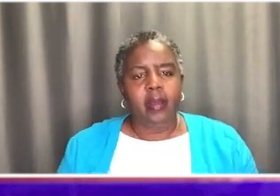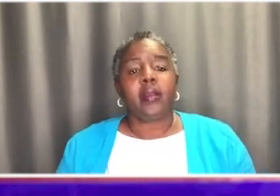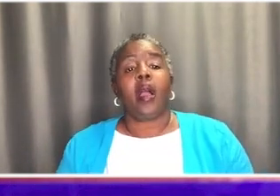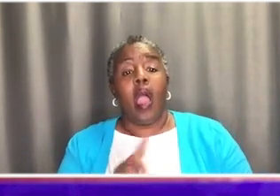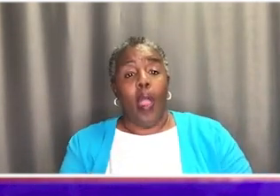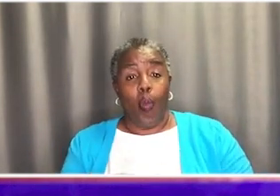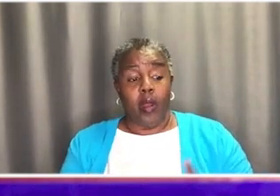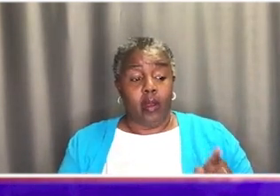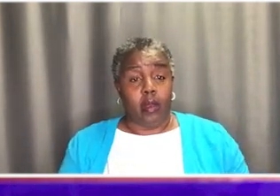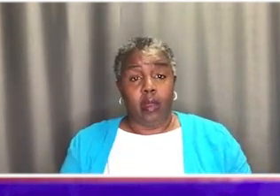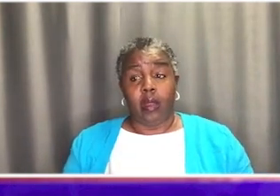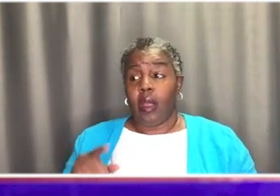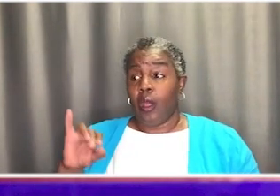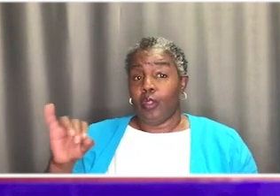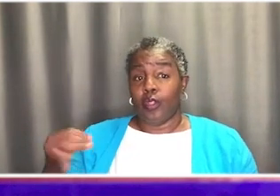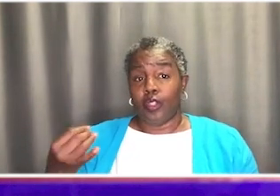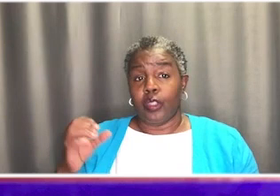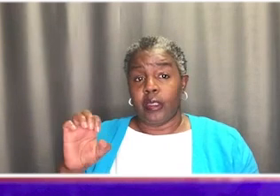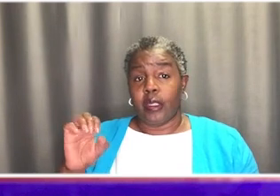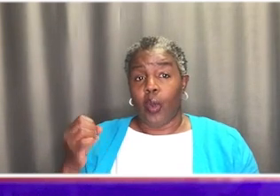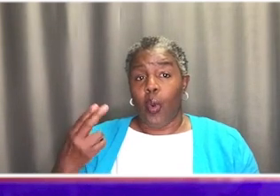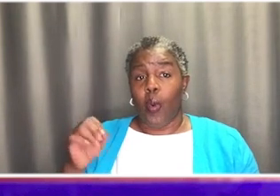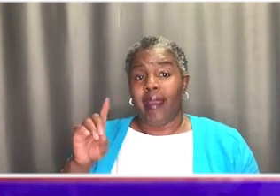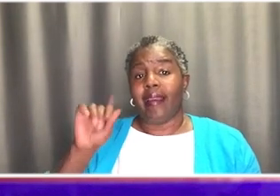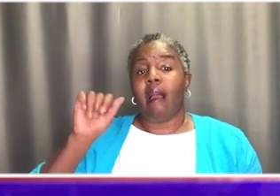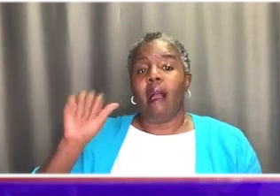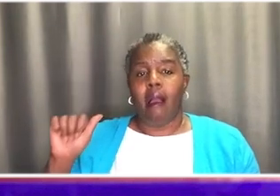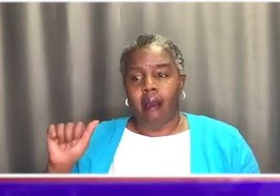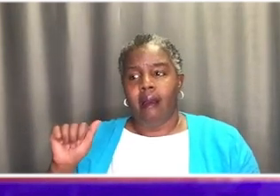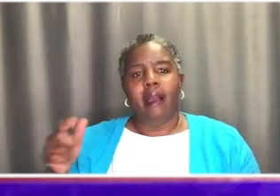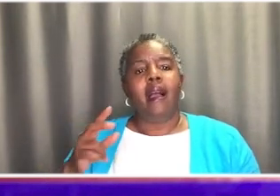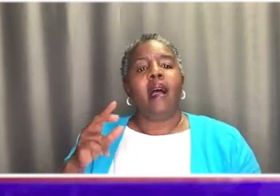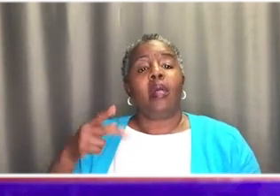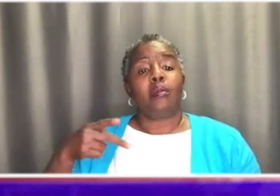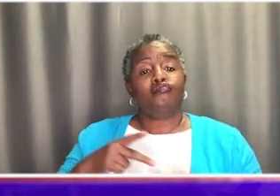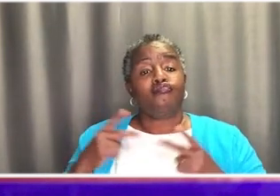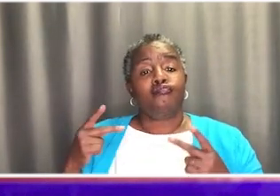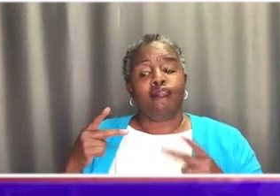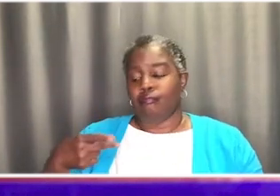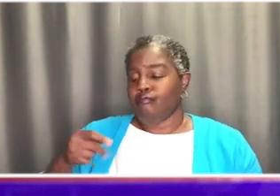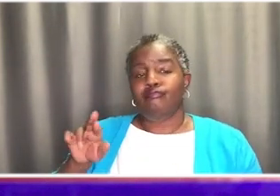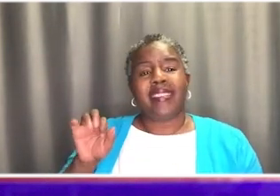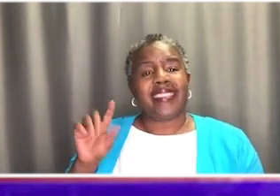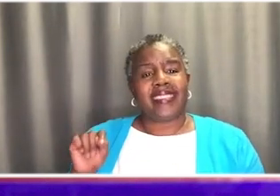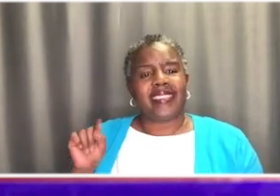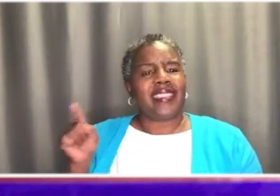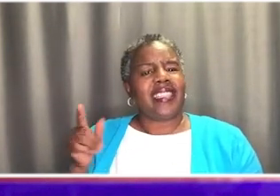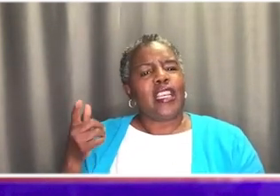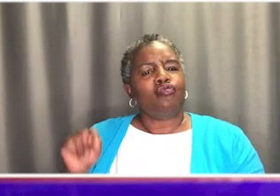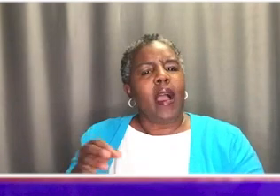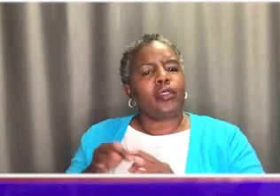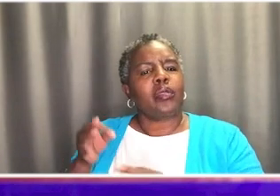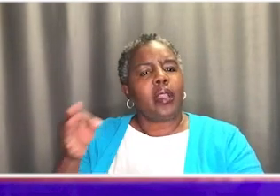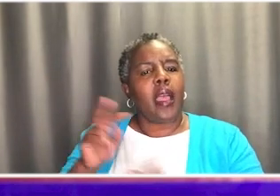when Jehoiada the prince, the priest, tried to delay the project, the